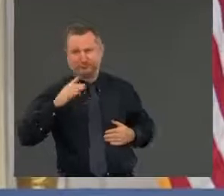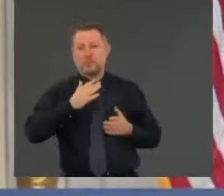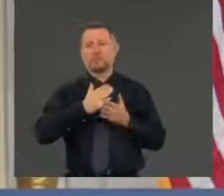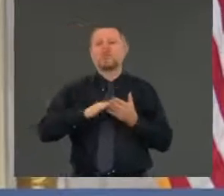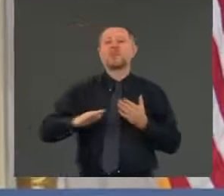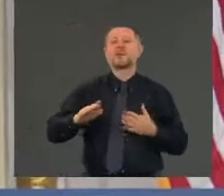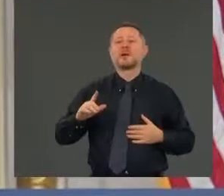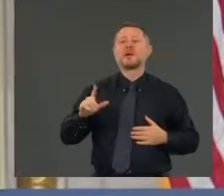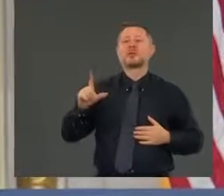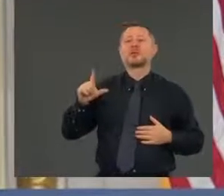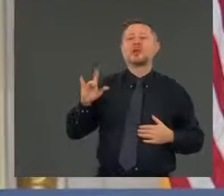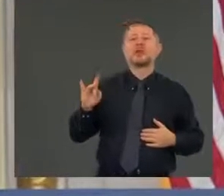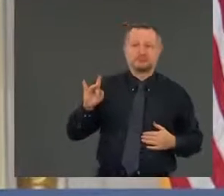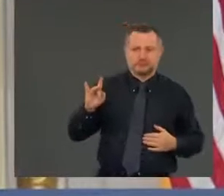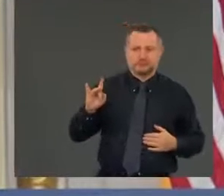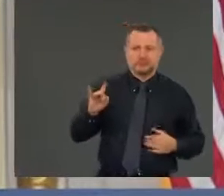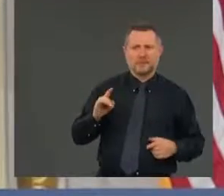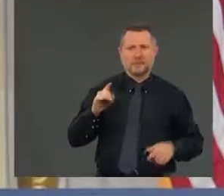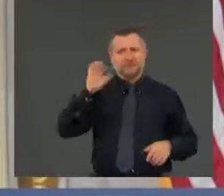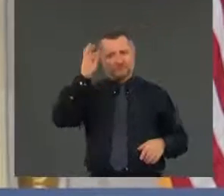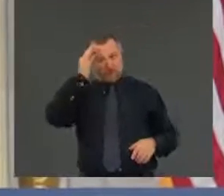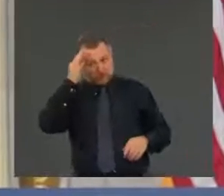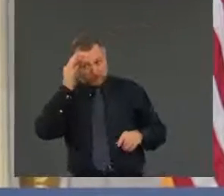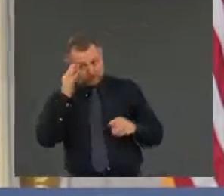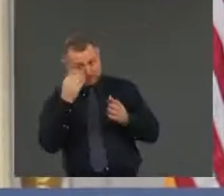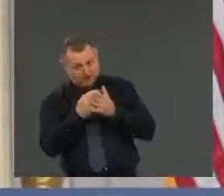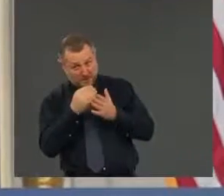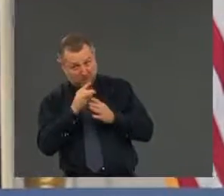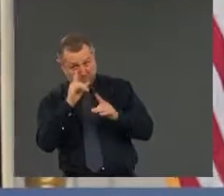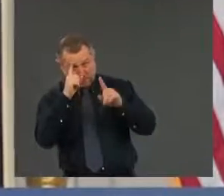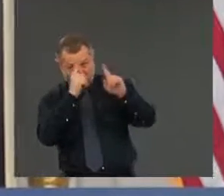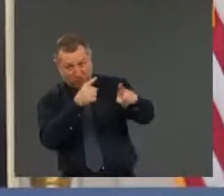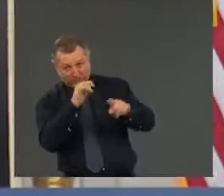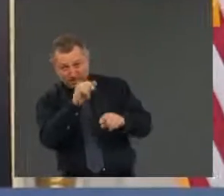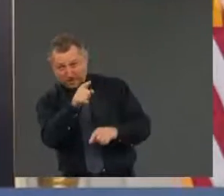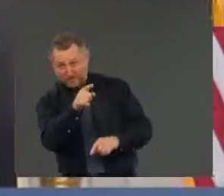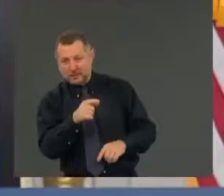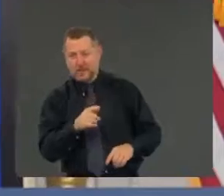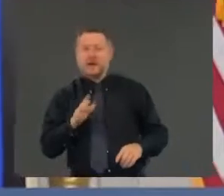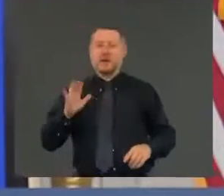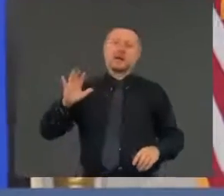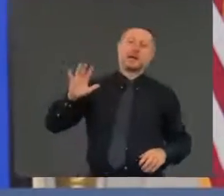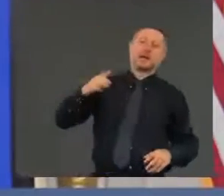28. Is it fiscal package you're trying to get out of Washington primarily, would you say?